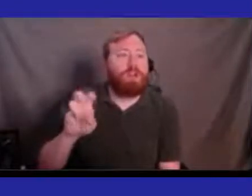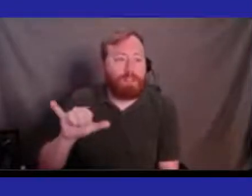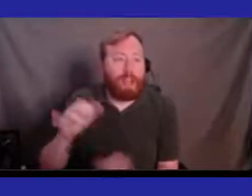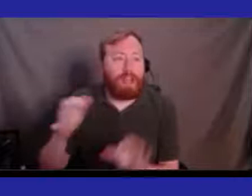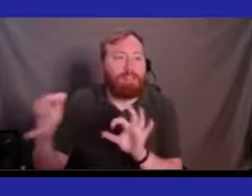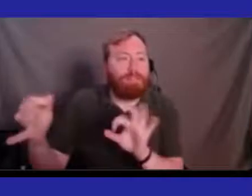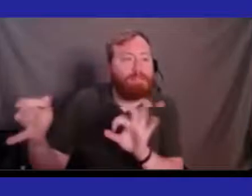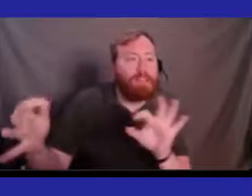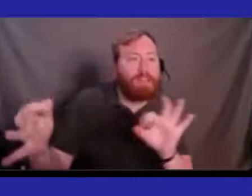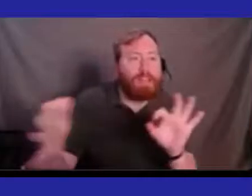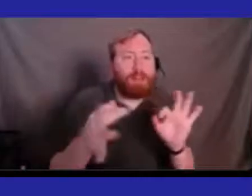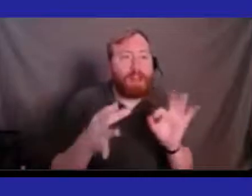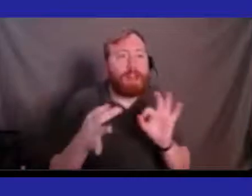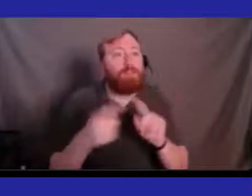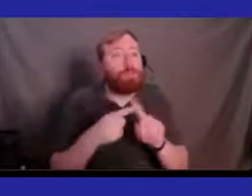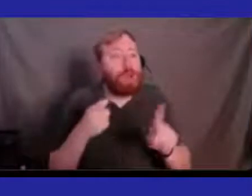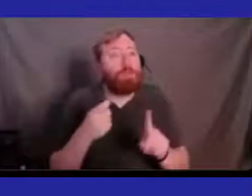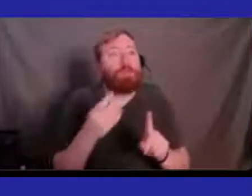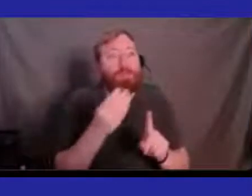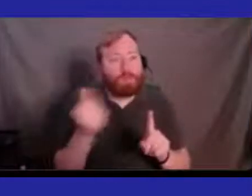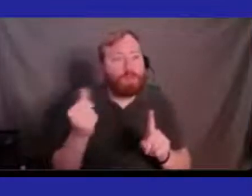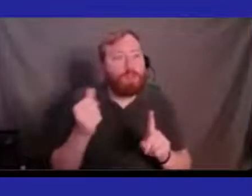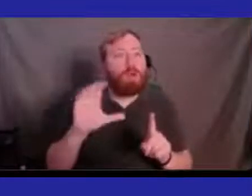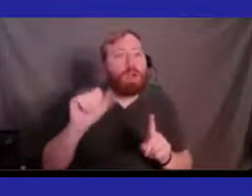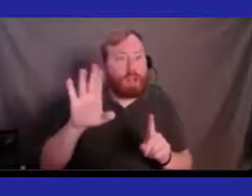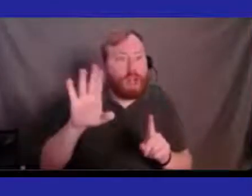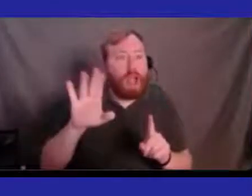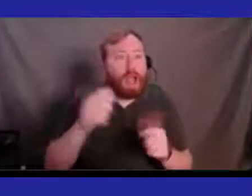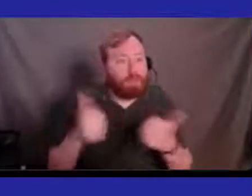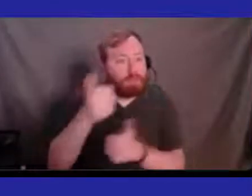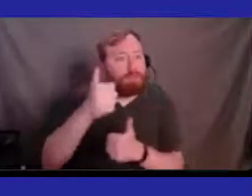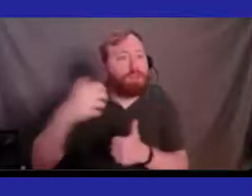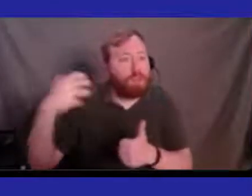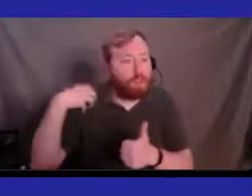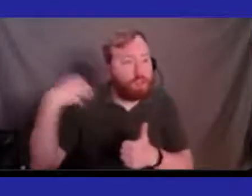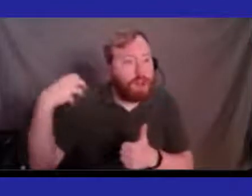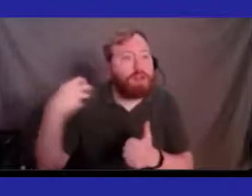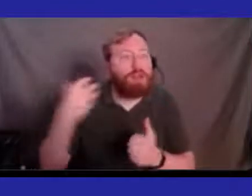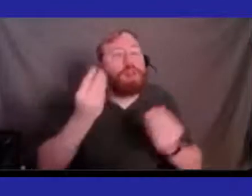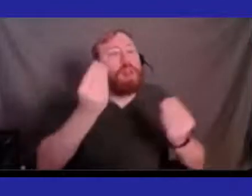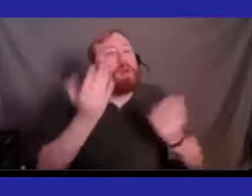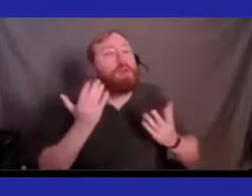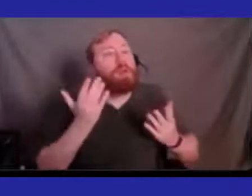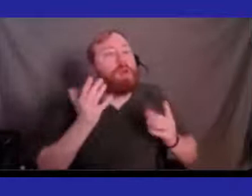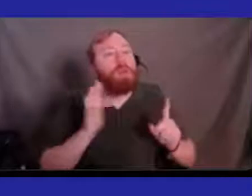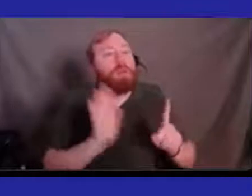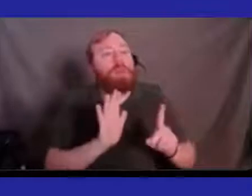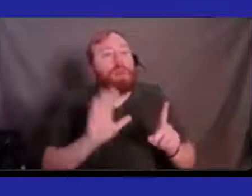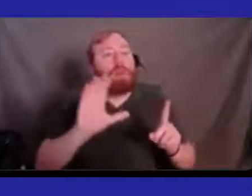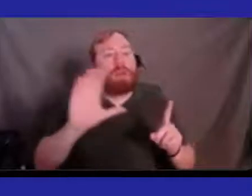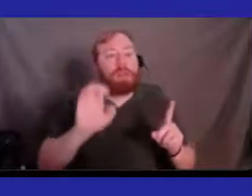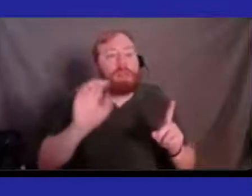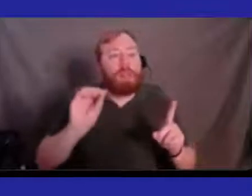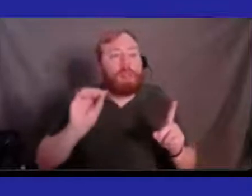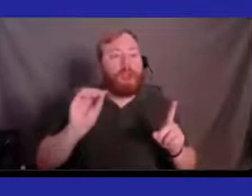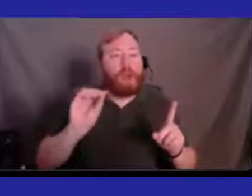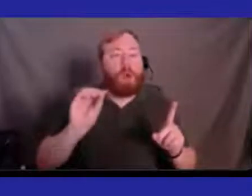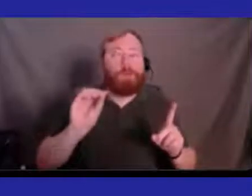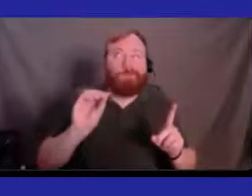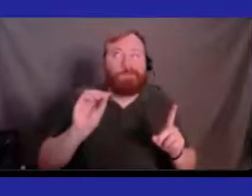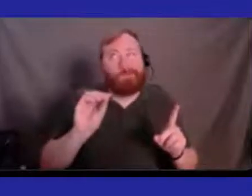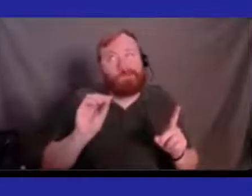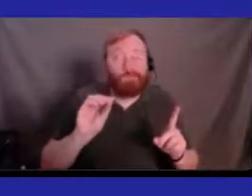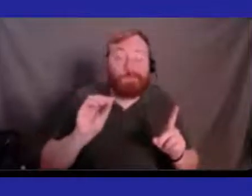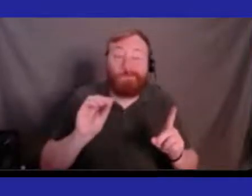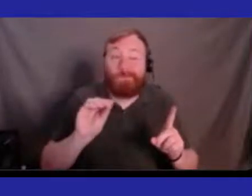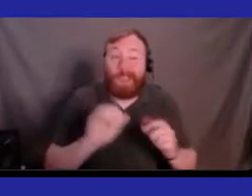chairs. And these chairs have said that their CEOs are, how should I say, limiting the information